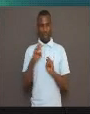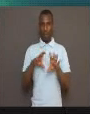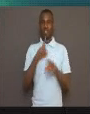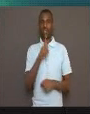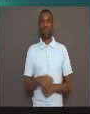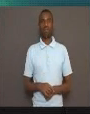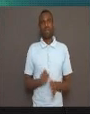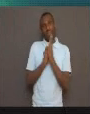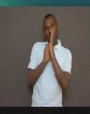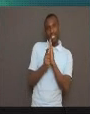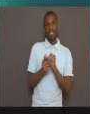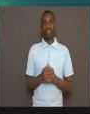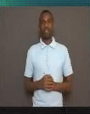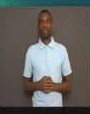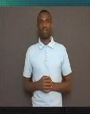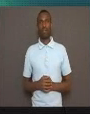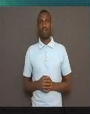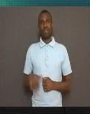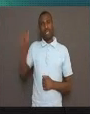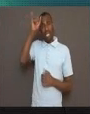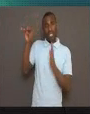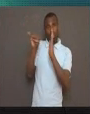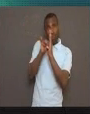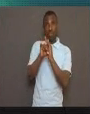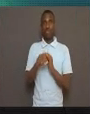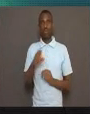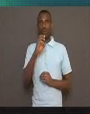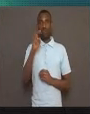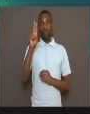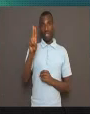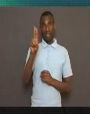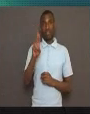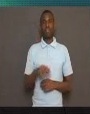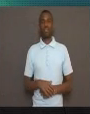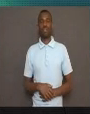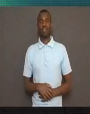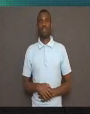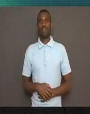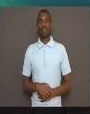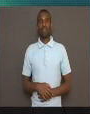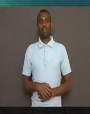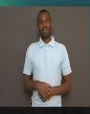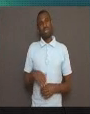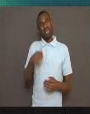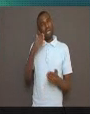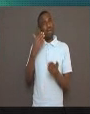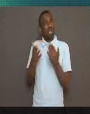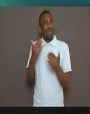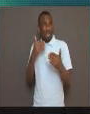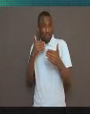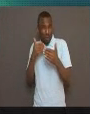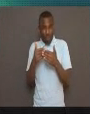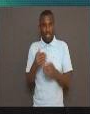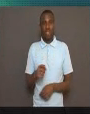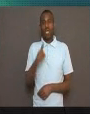For instance, the Young's modulus for copper is approximately